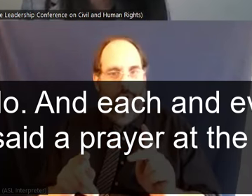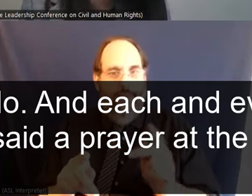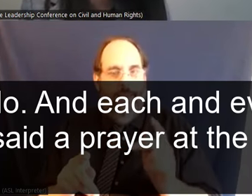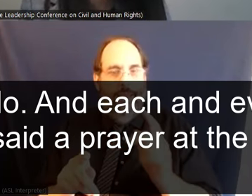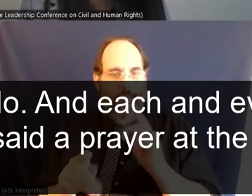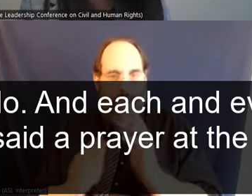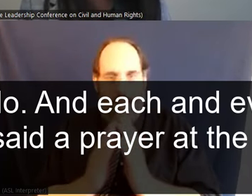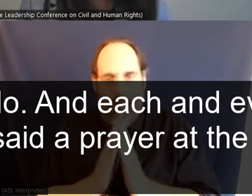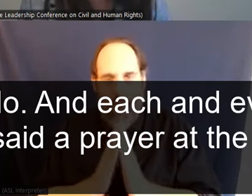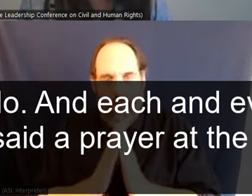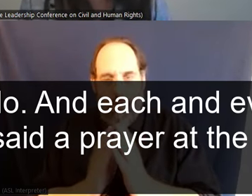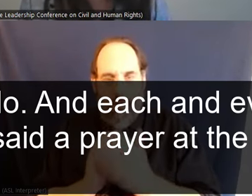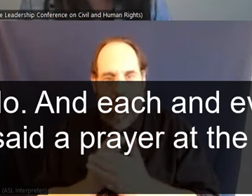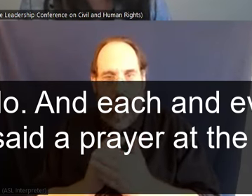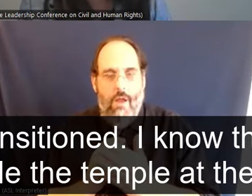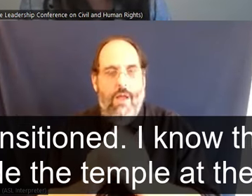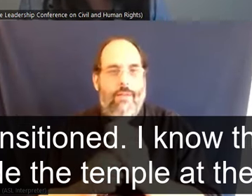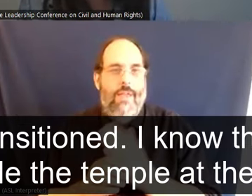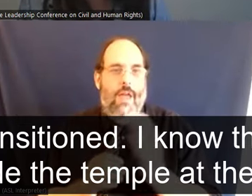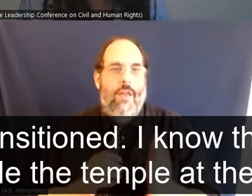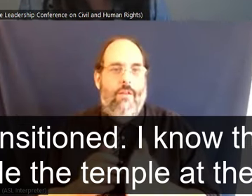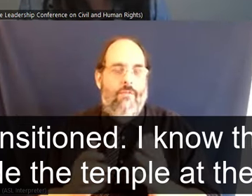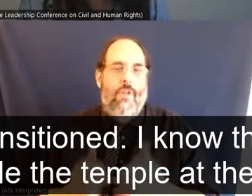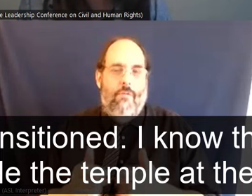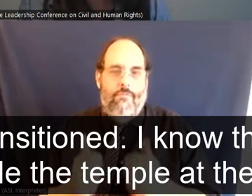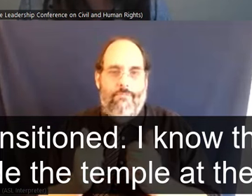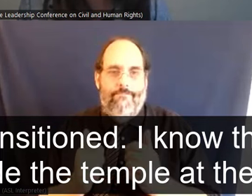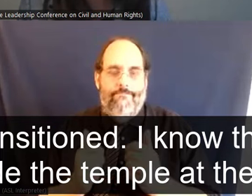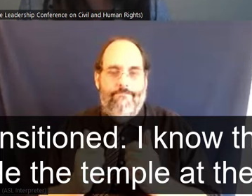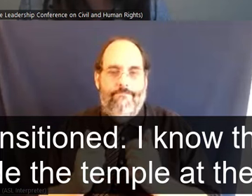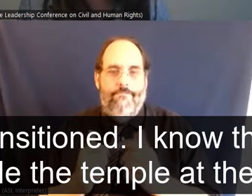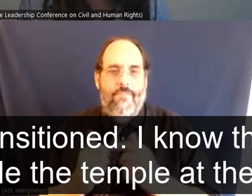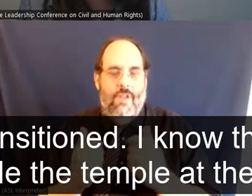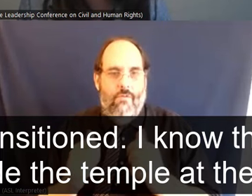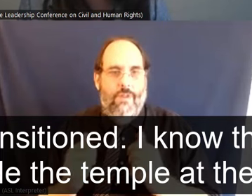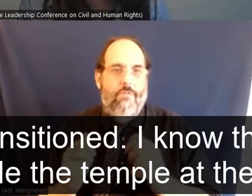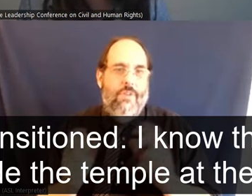prayer at the end of their life and as they transitioned.